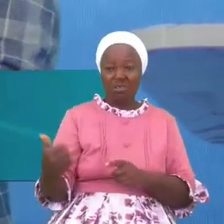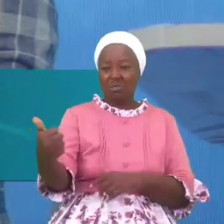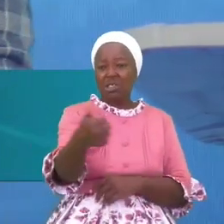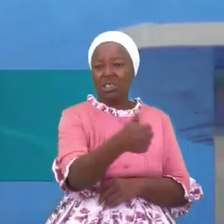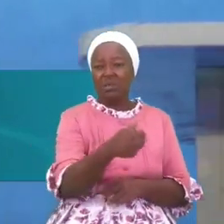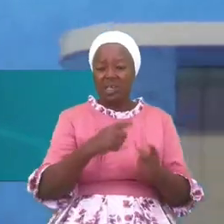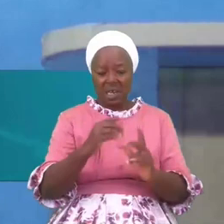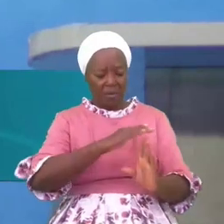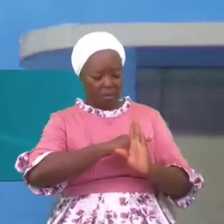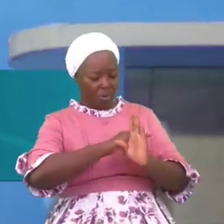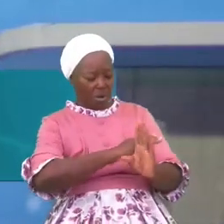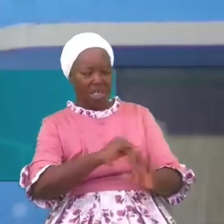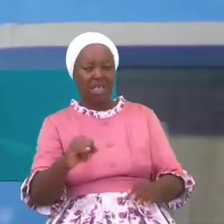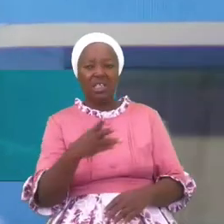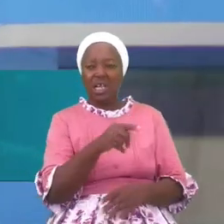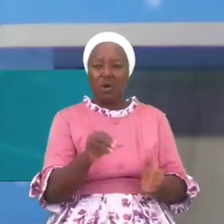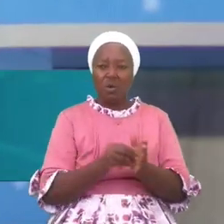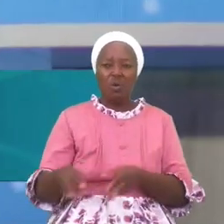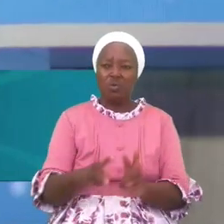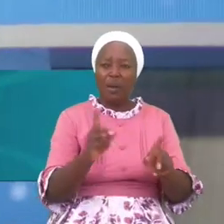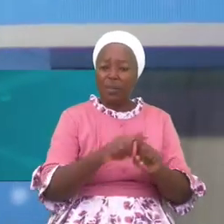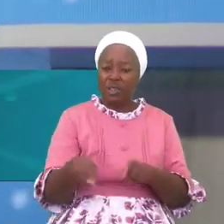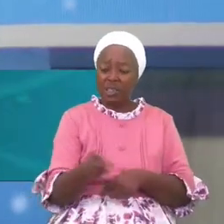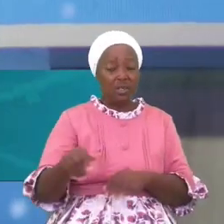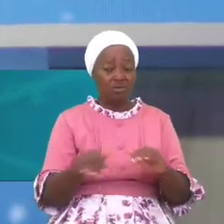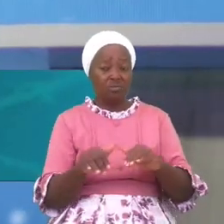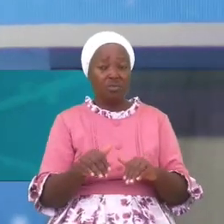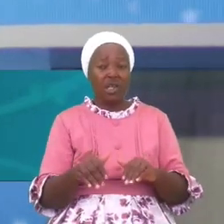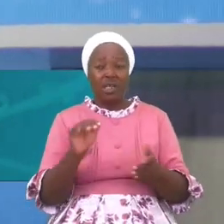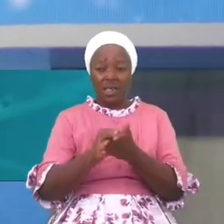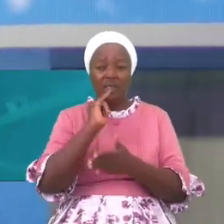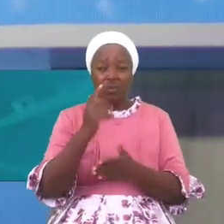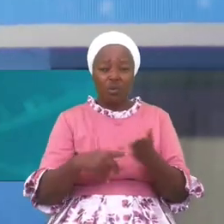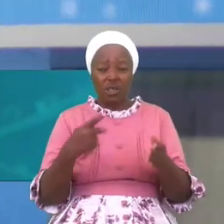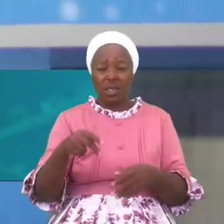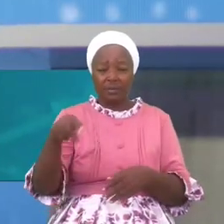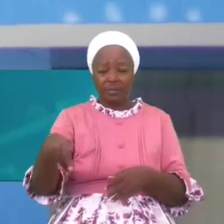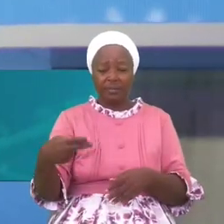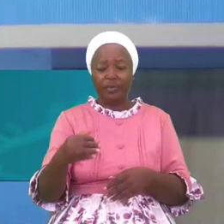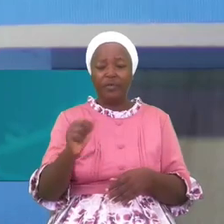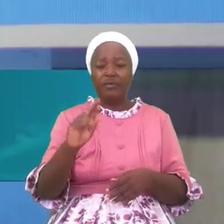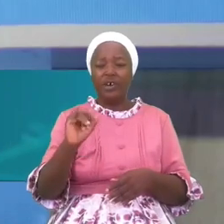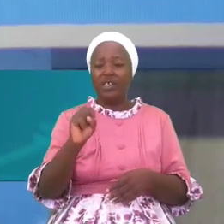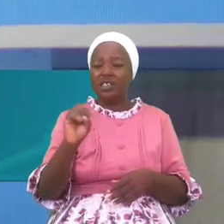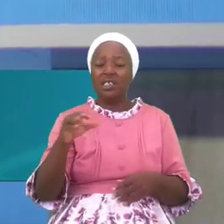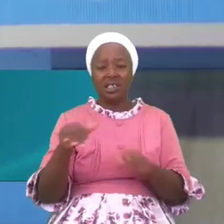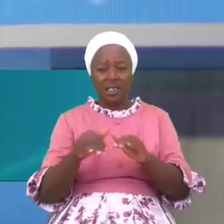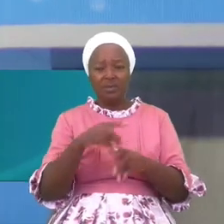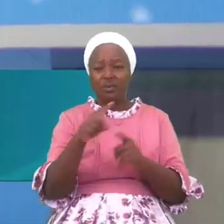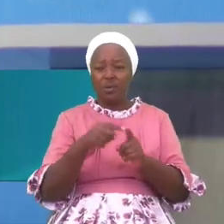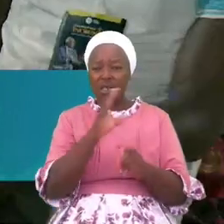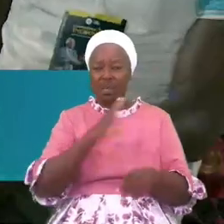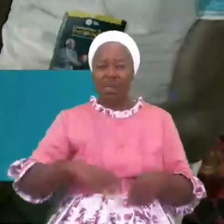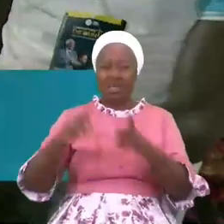they do. That's what the Pharisees did when Christ came. That's what the Egyptians did when Moses